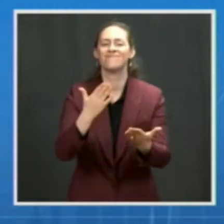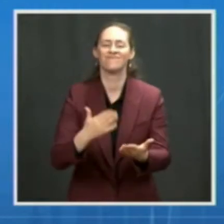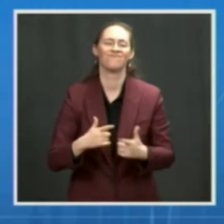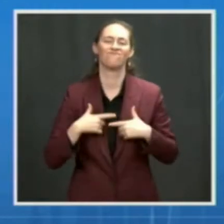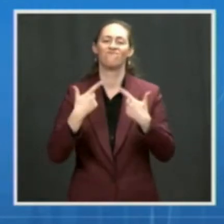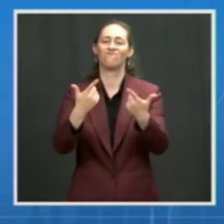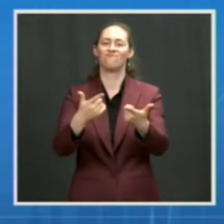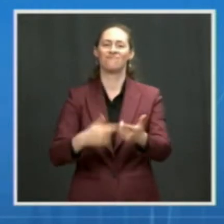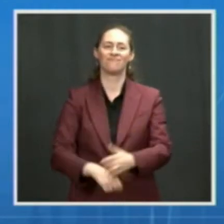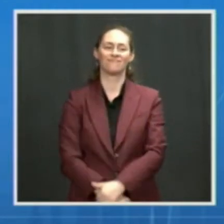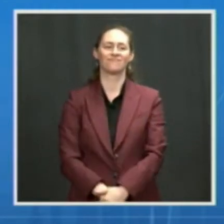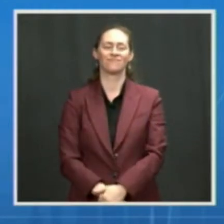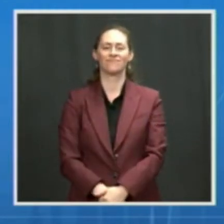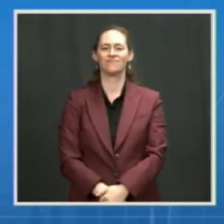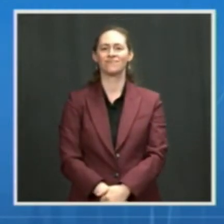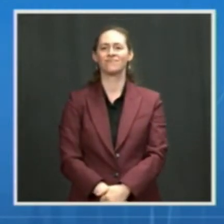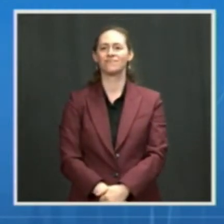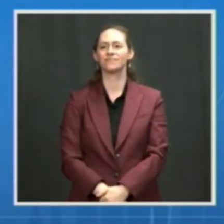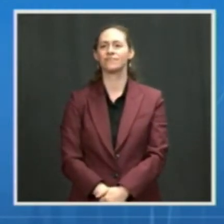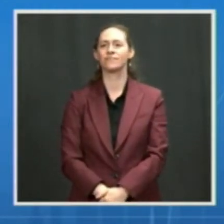let's take a few questions.